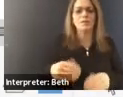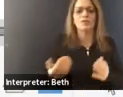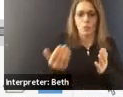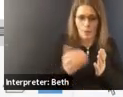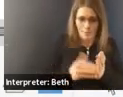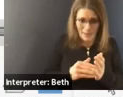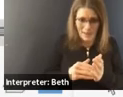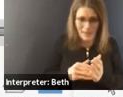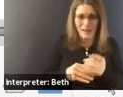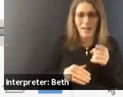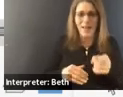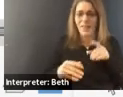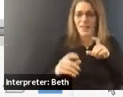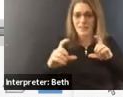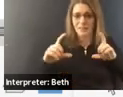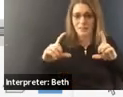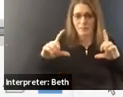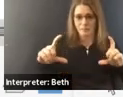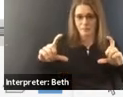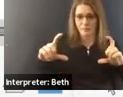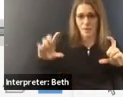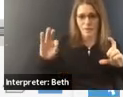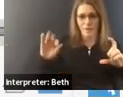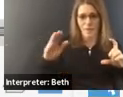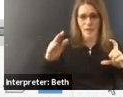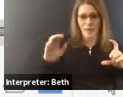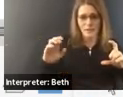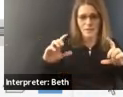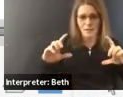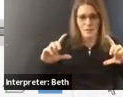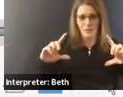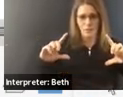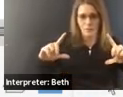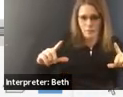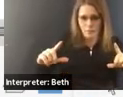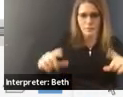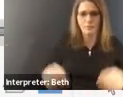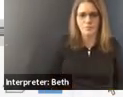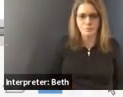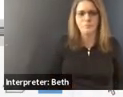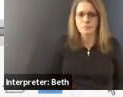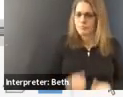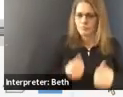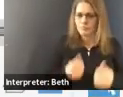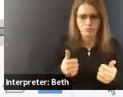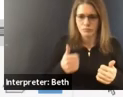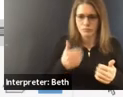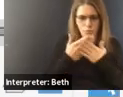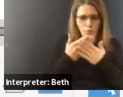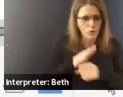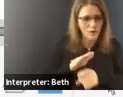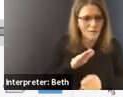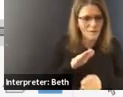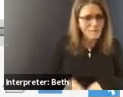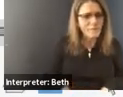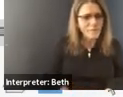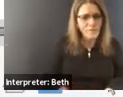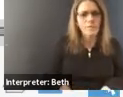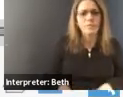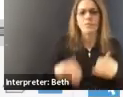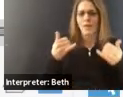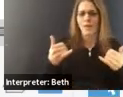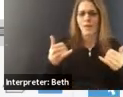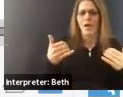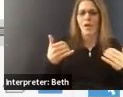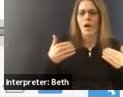move this face, angle it that way. Terrific. Good enough for me. And I've got a general